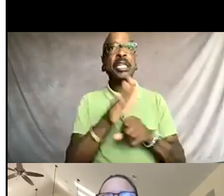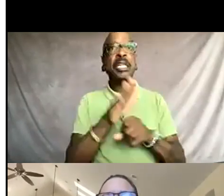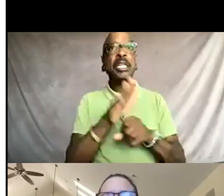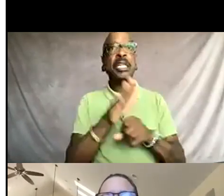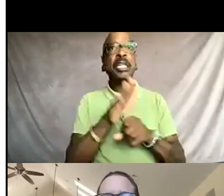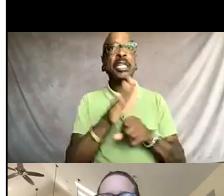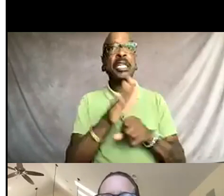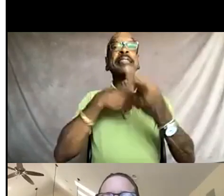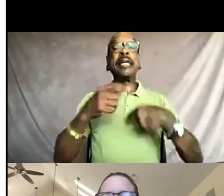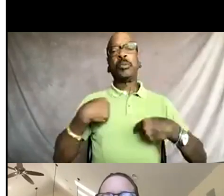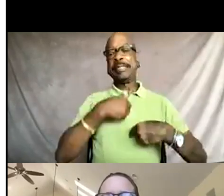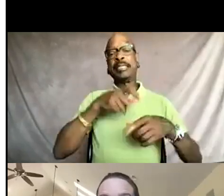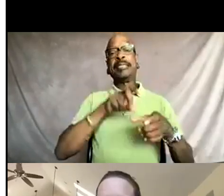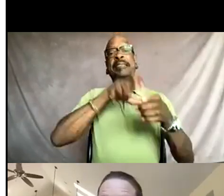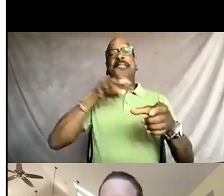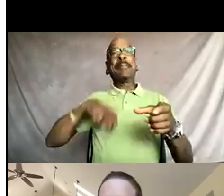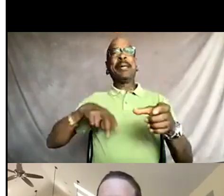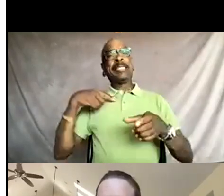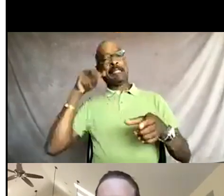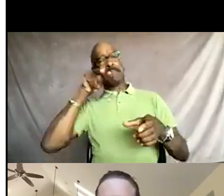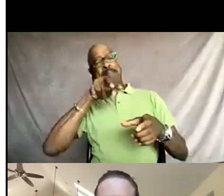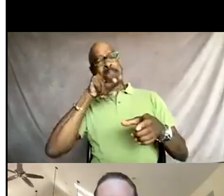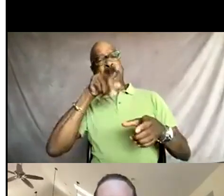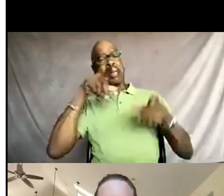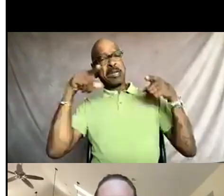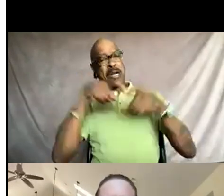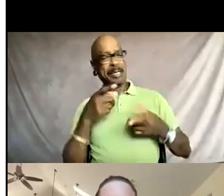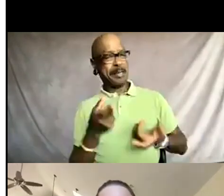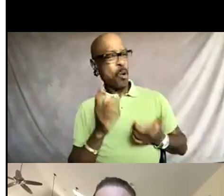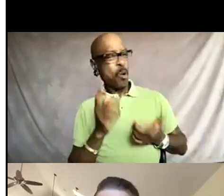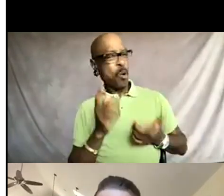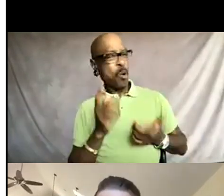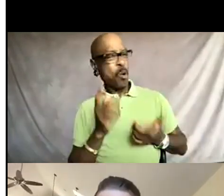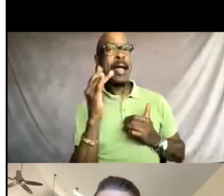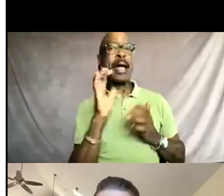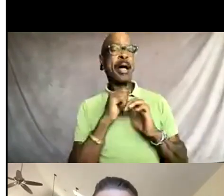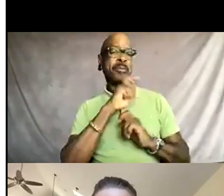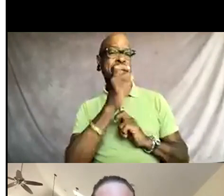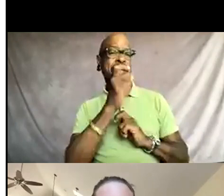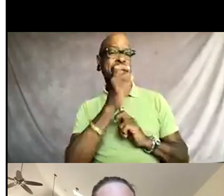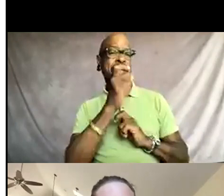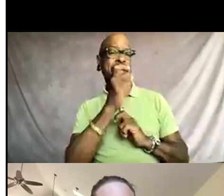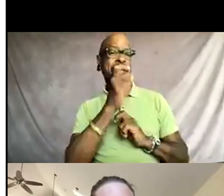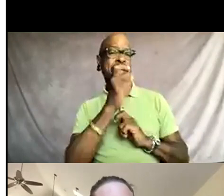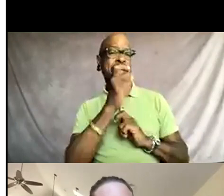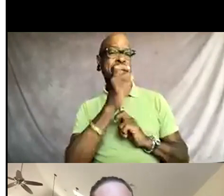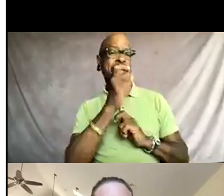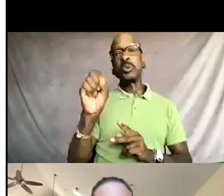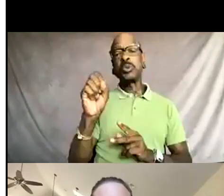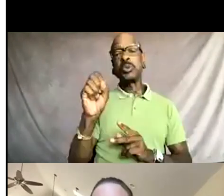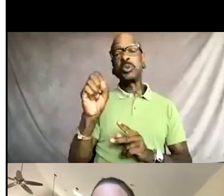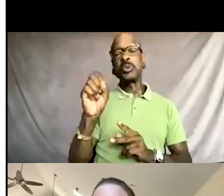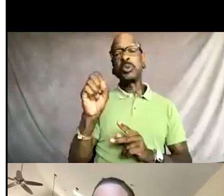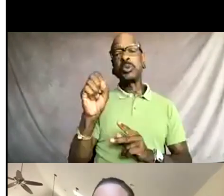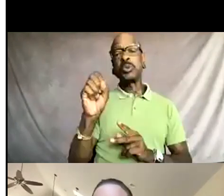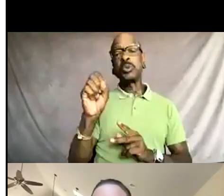and understand, why is this so complicated, and how can we give people the tools? And it's very tempting.